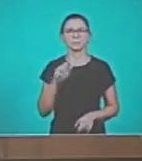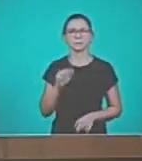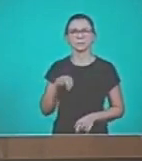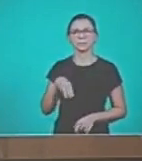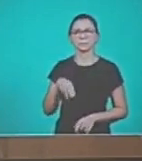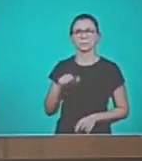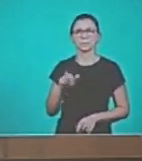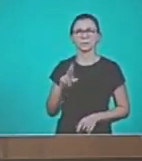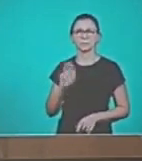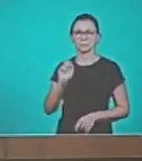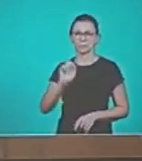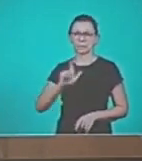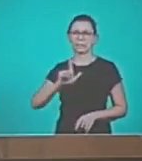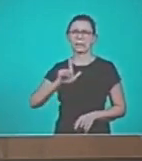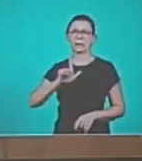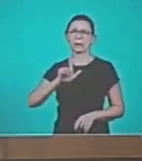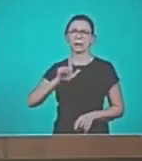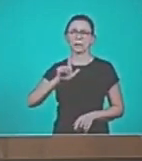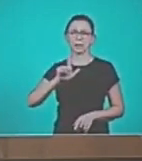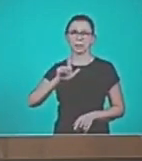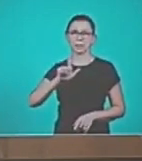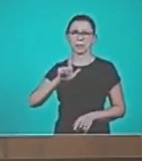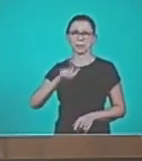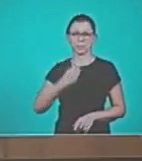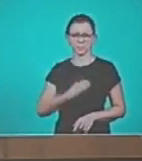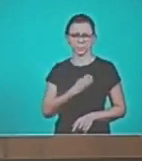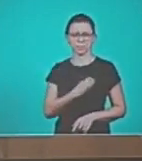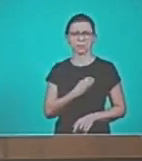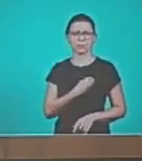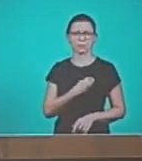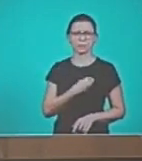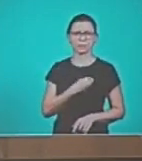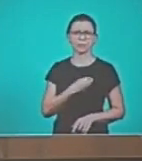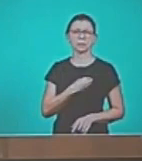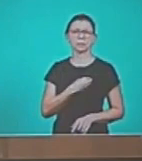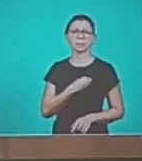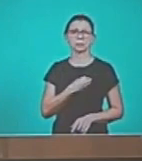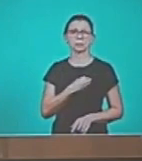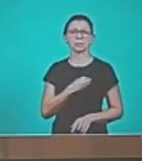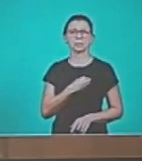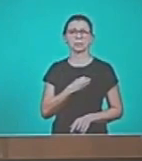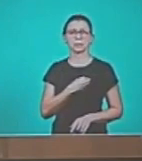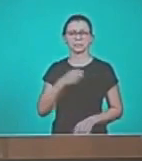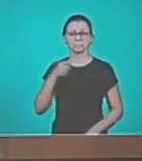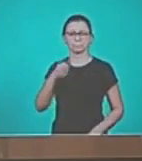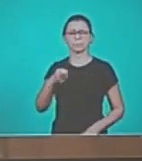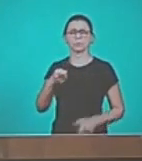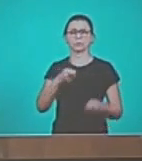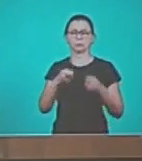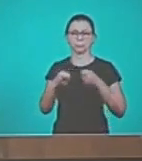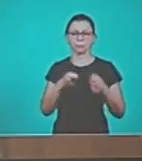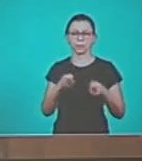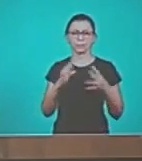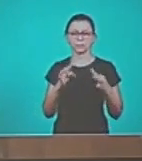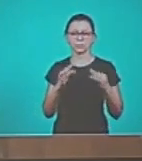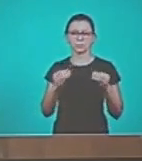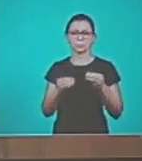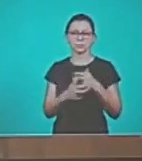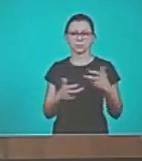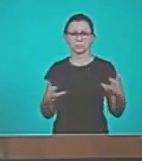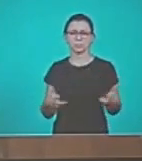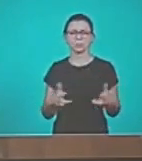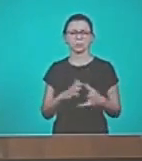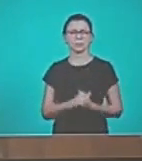Pastor Elias Amaral. He has more than one church and he's always present. He's the one who determines things here. We also have the